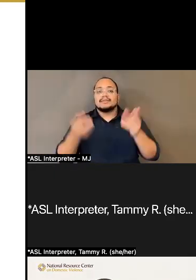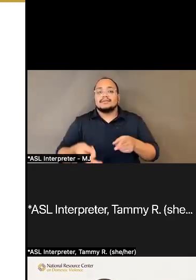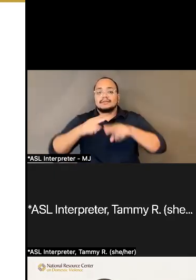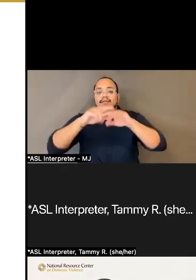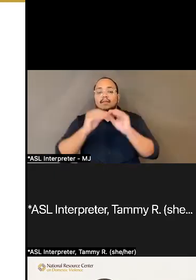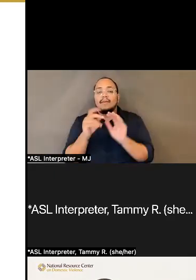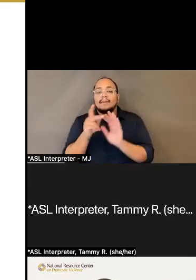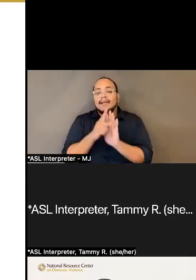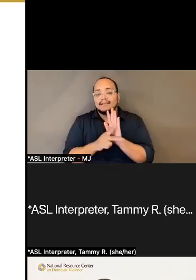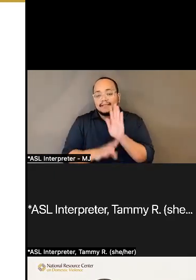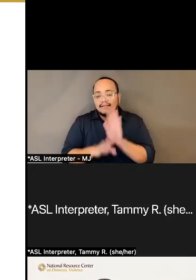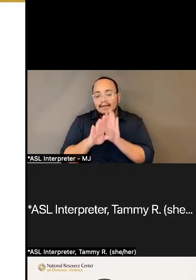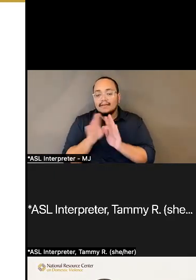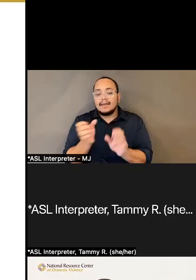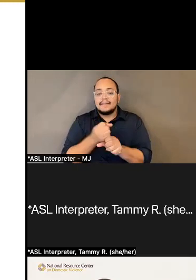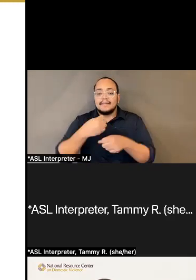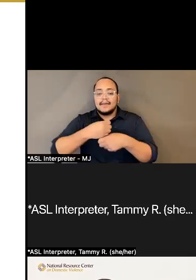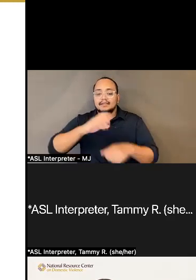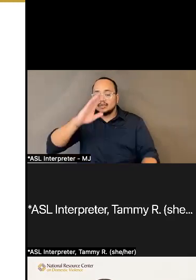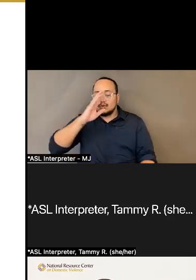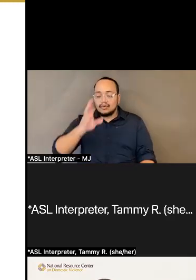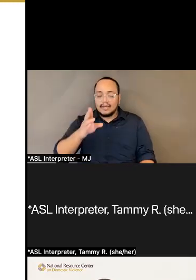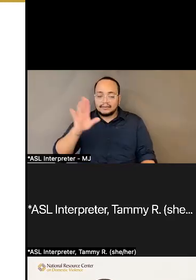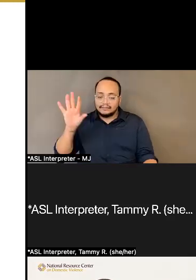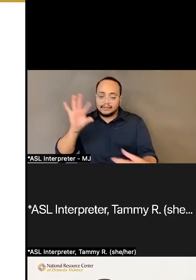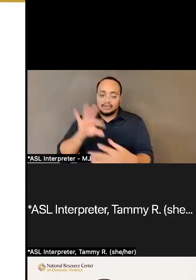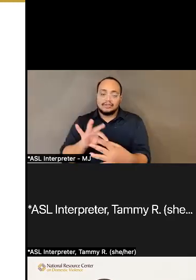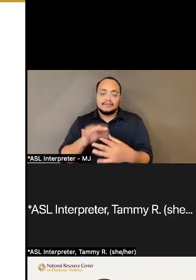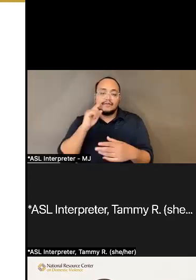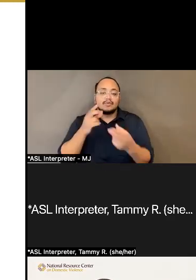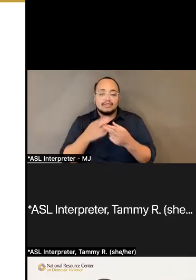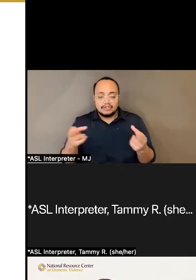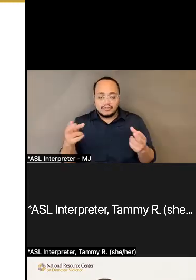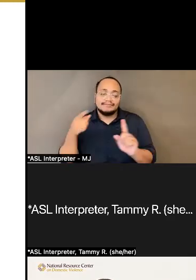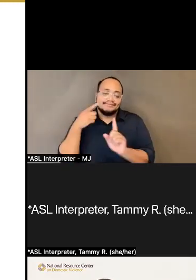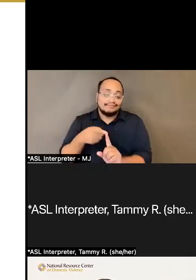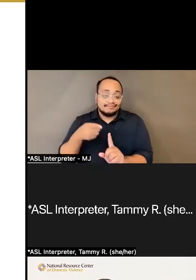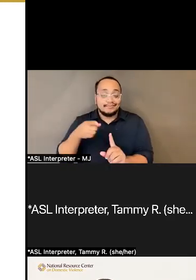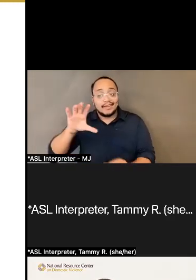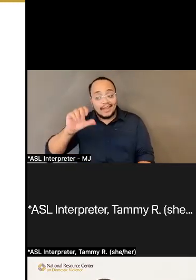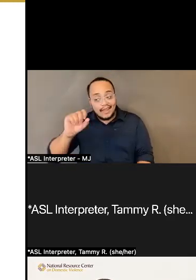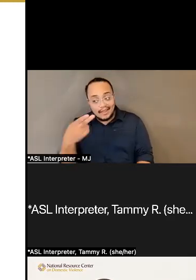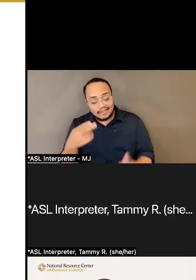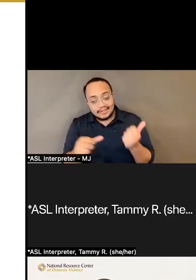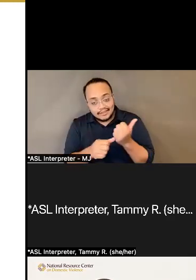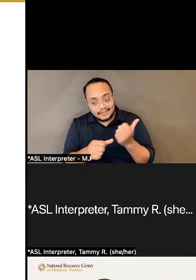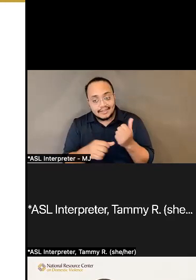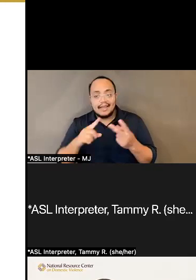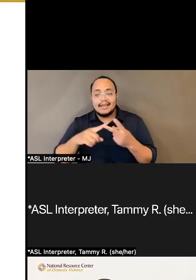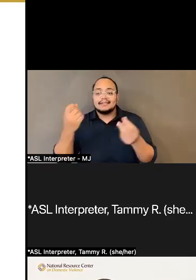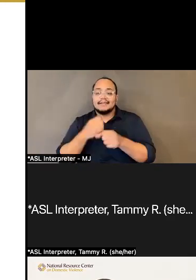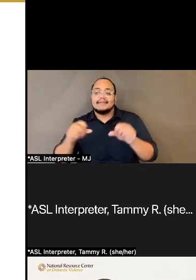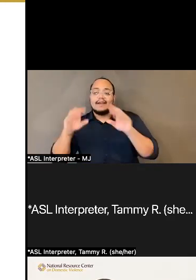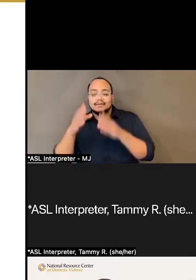direct pathways to resources such as access to direct cash assistance and safe housing.